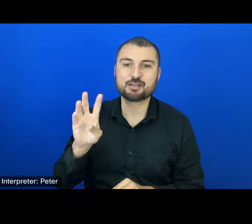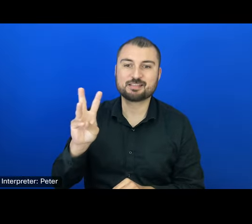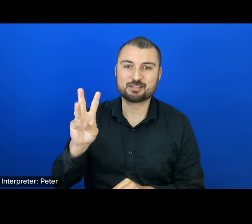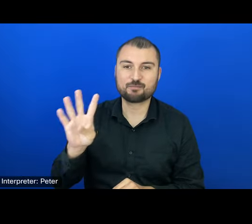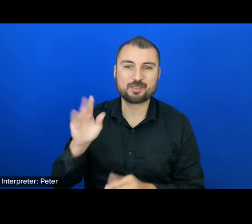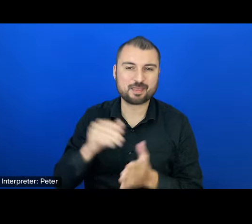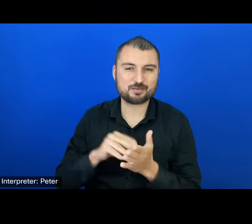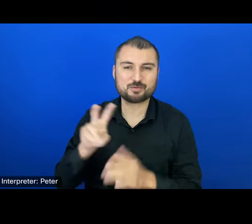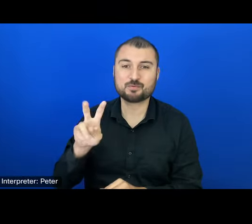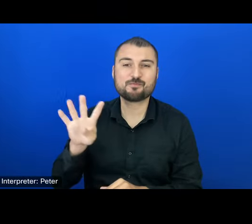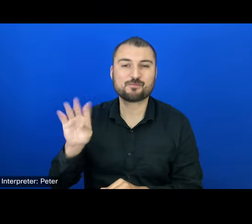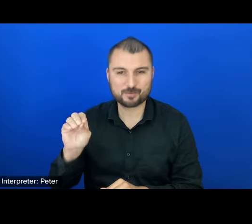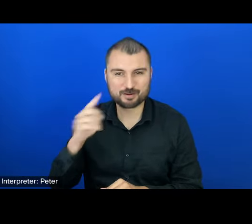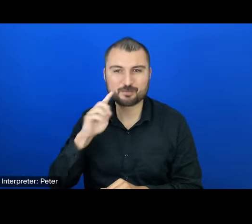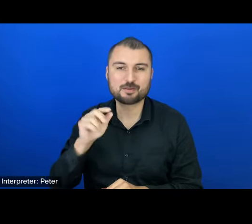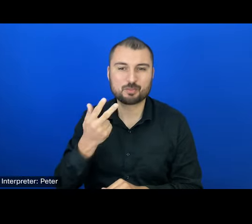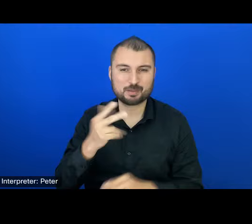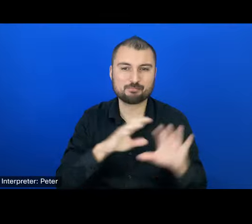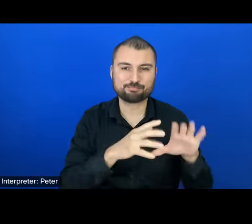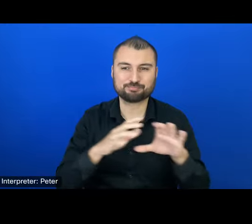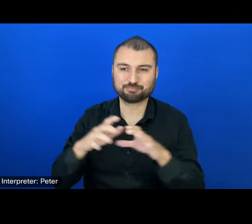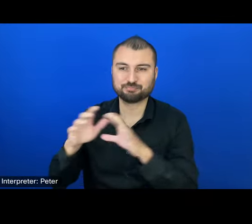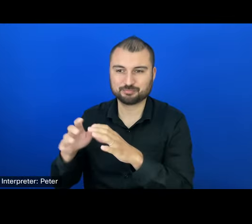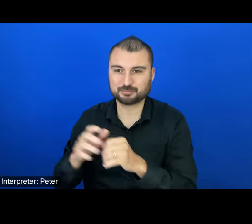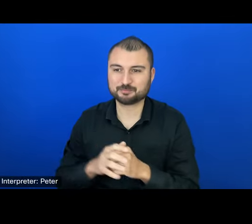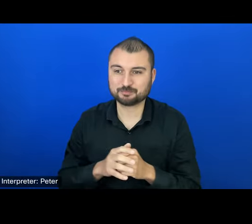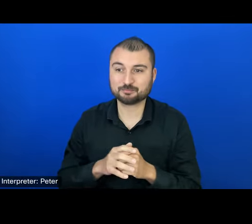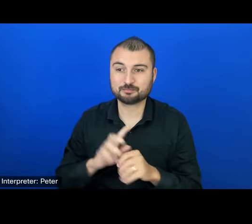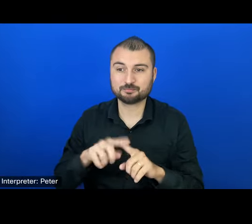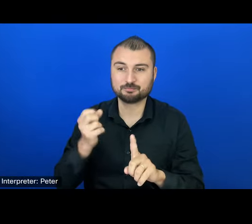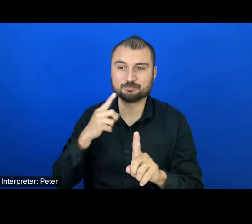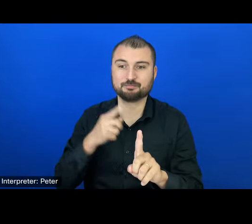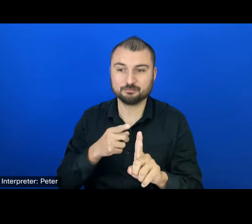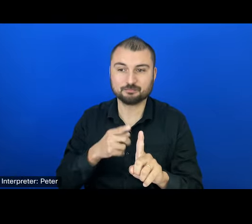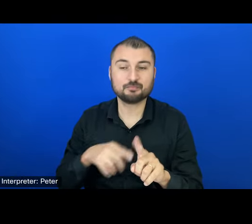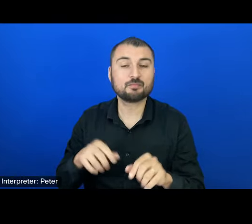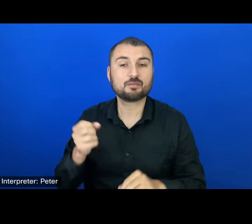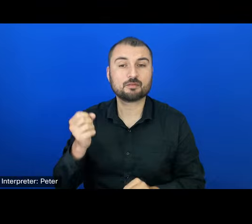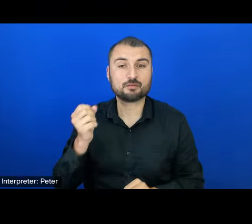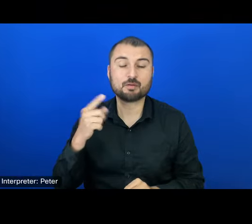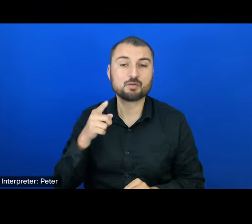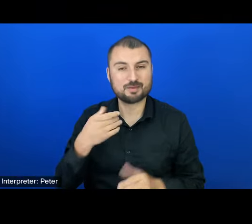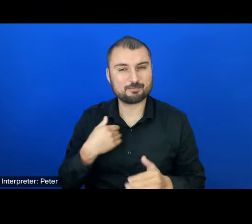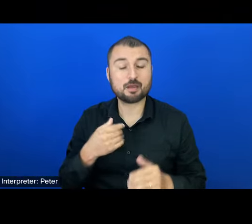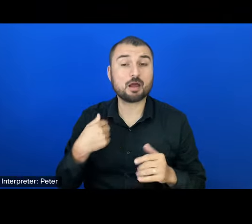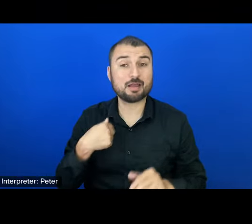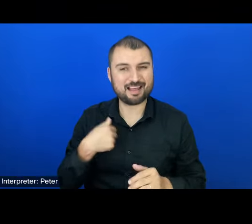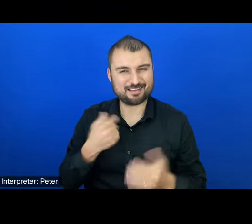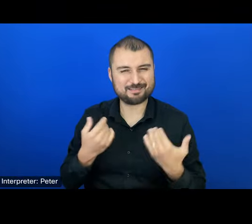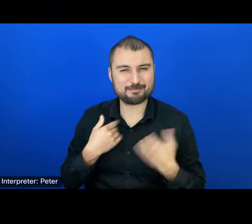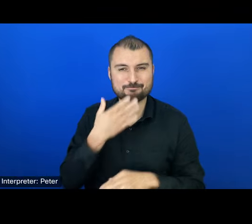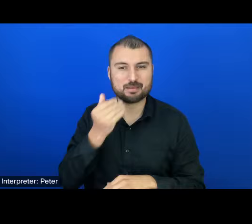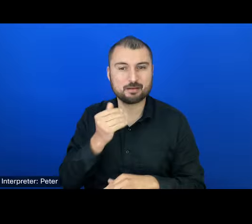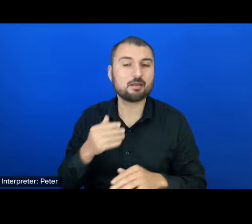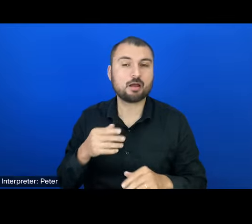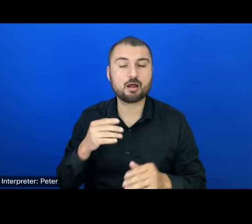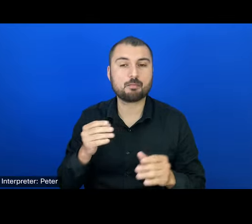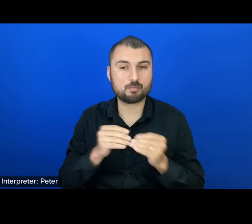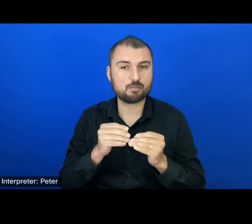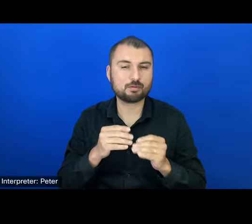$2,664,240 for those 3 main categories. But I do have major upgrade projects that I would like to be approved